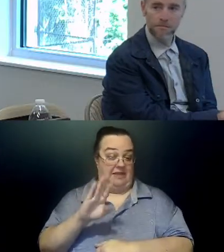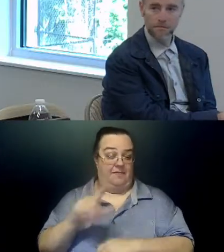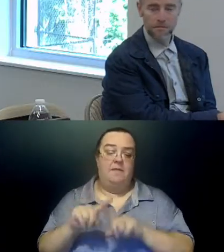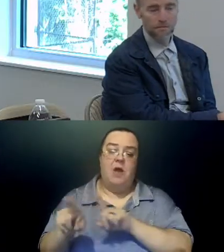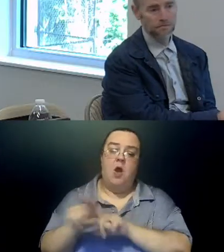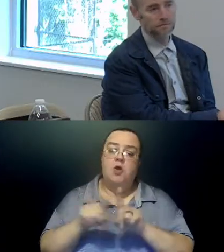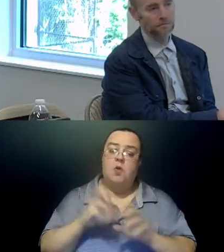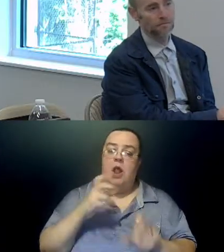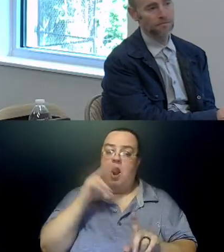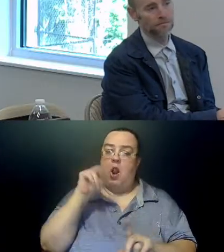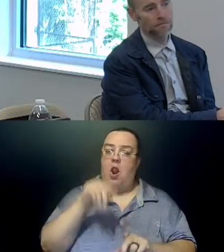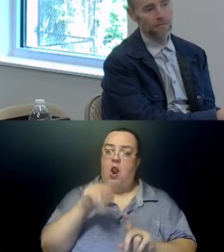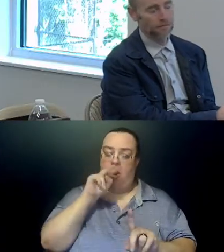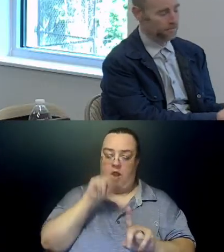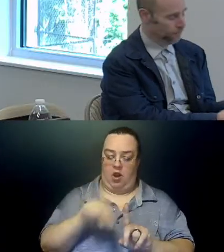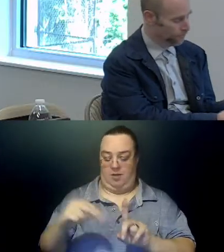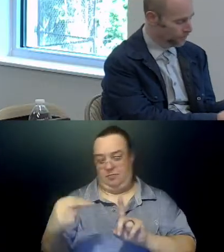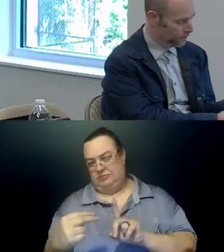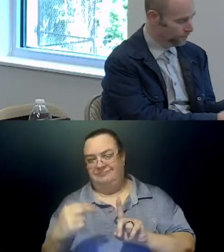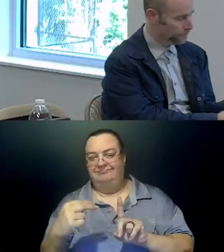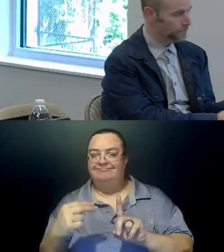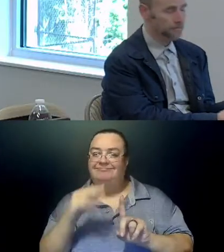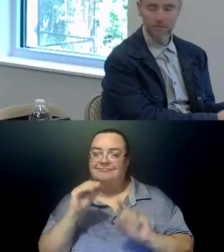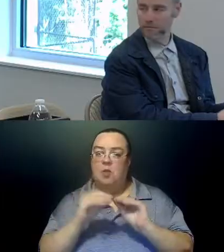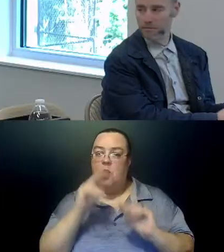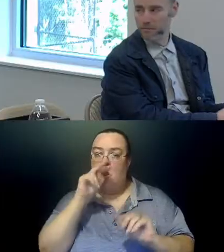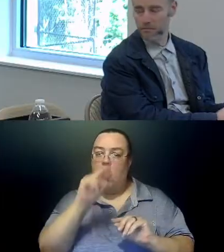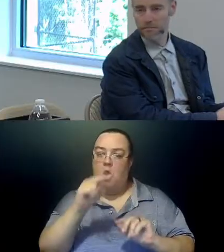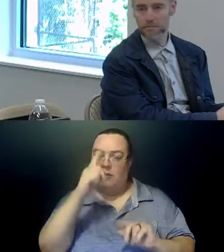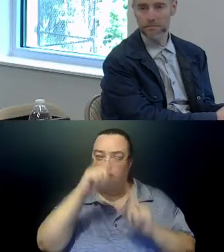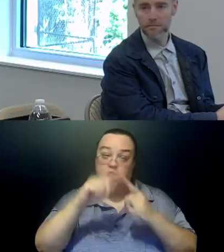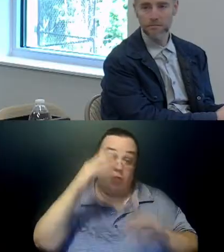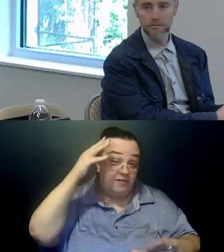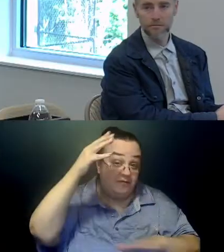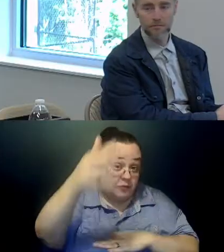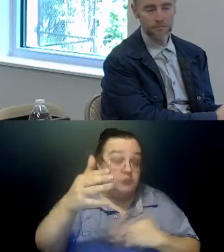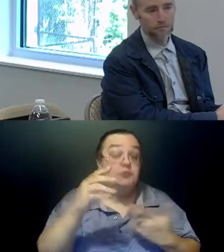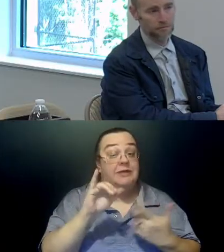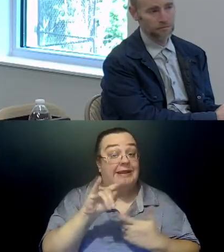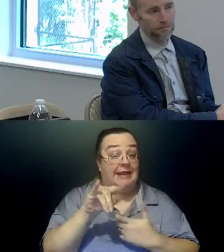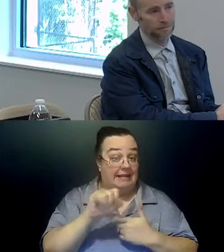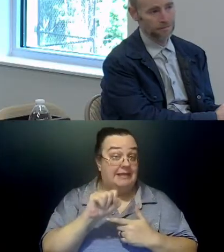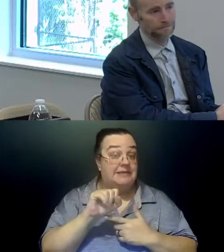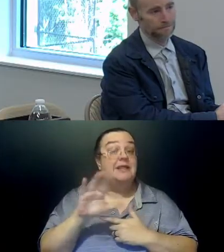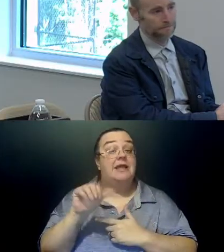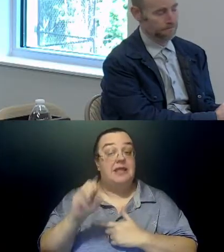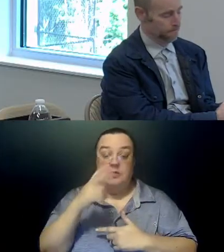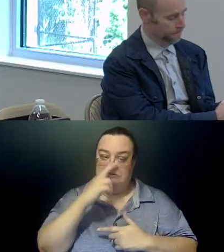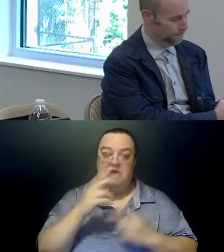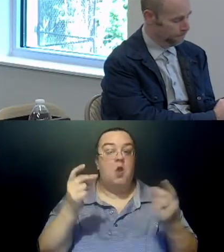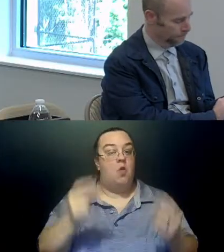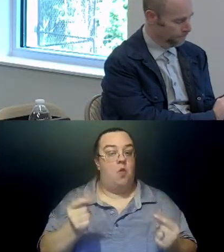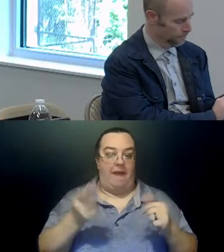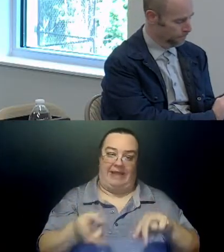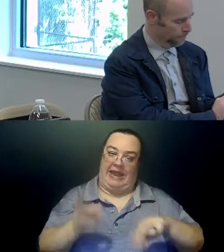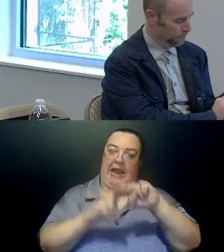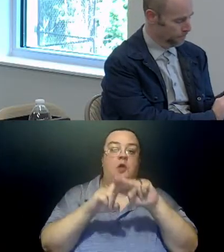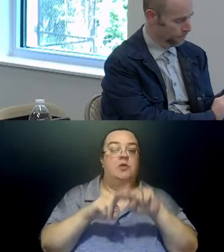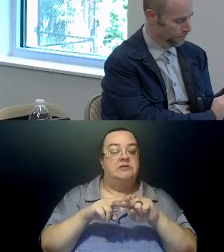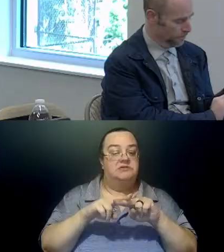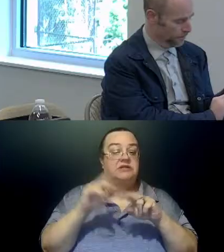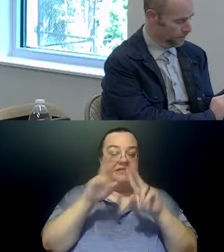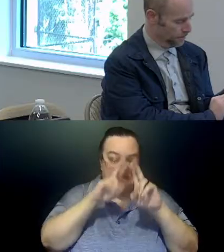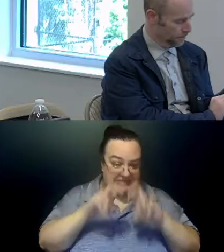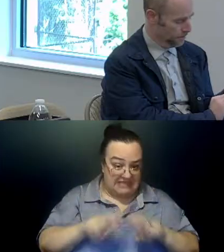looking forward. It is the case that, we have seen rapid increases in the assessment value, and those